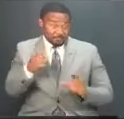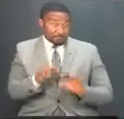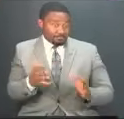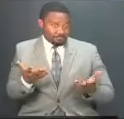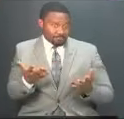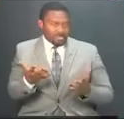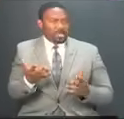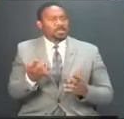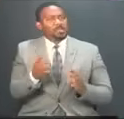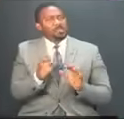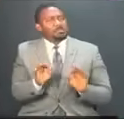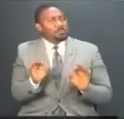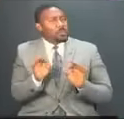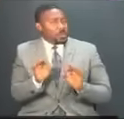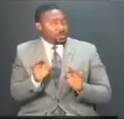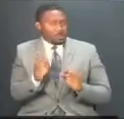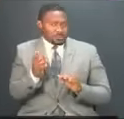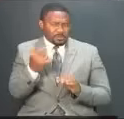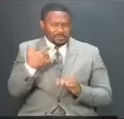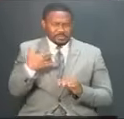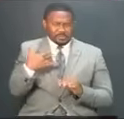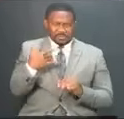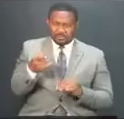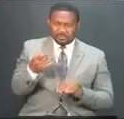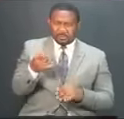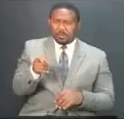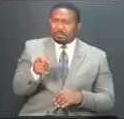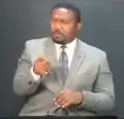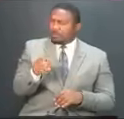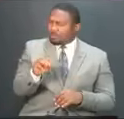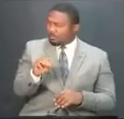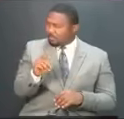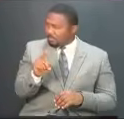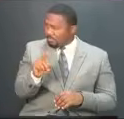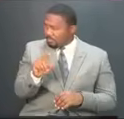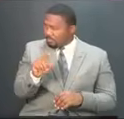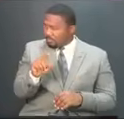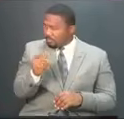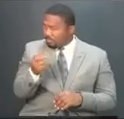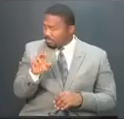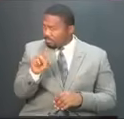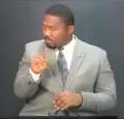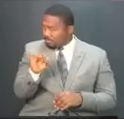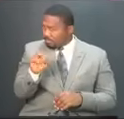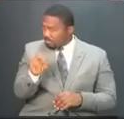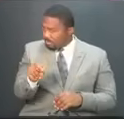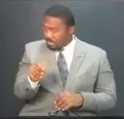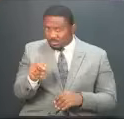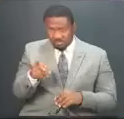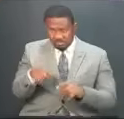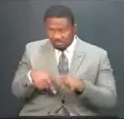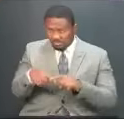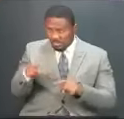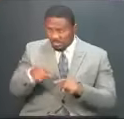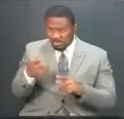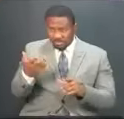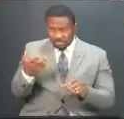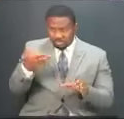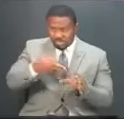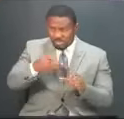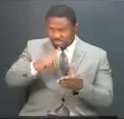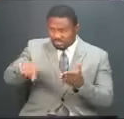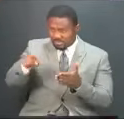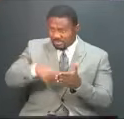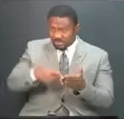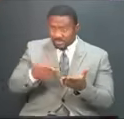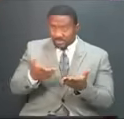premature to say that Mr. Matuyindam is disqualified from entering and participating in the proceedings